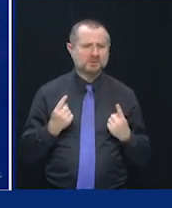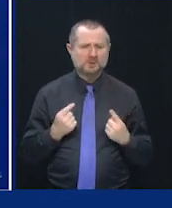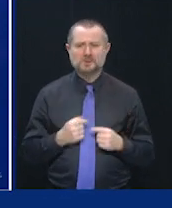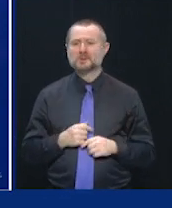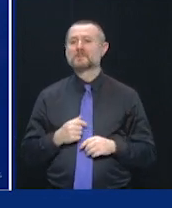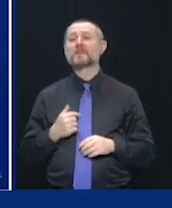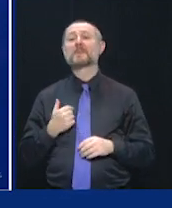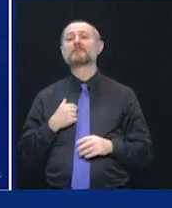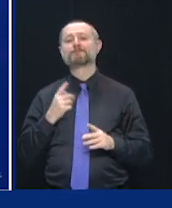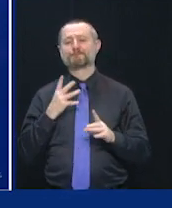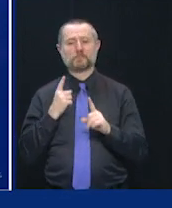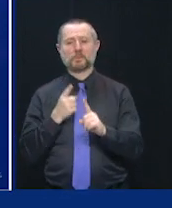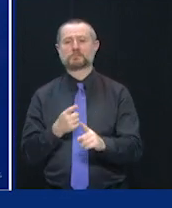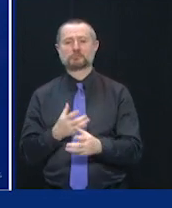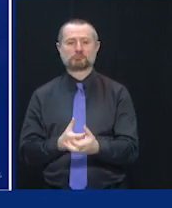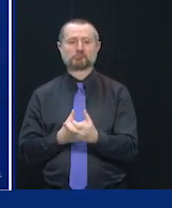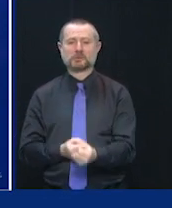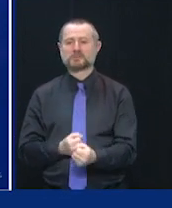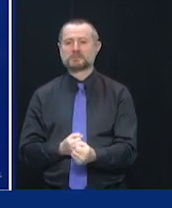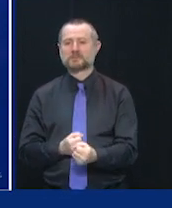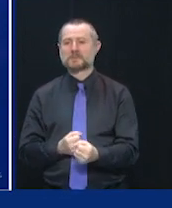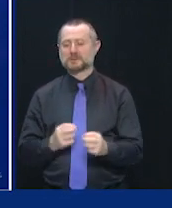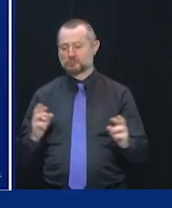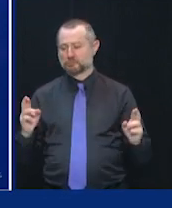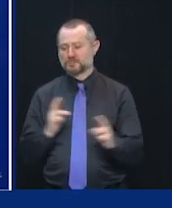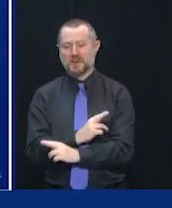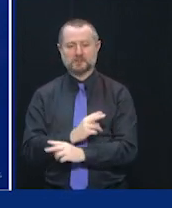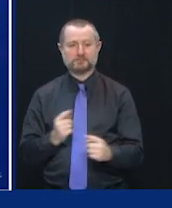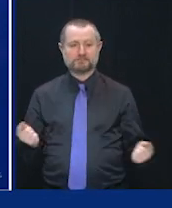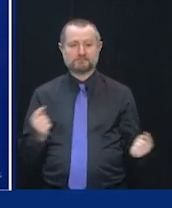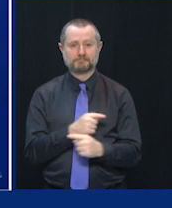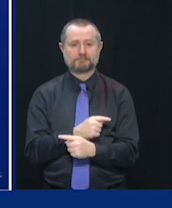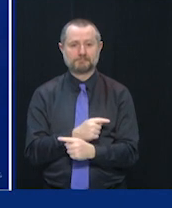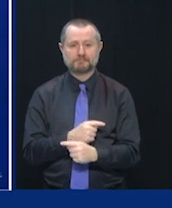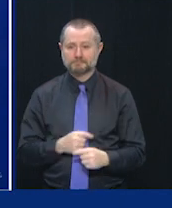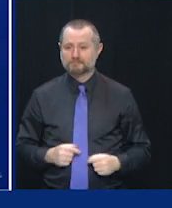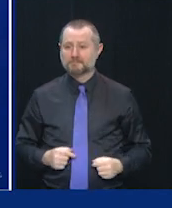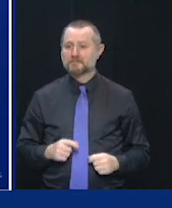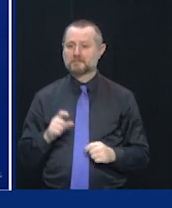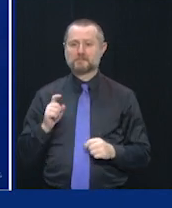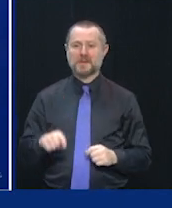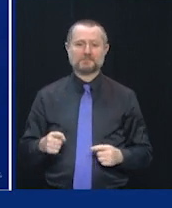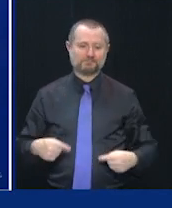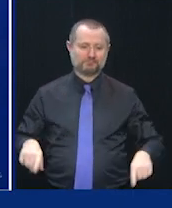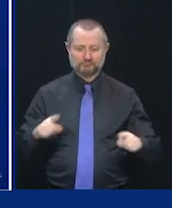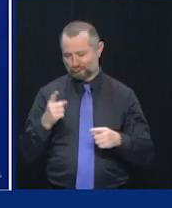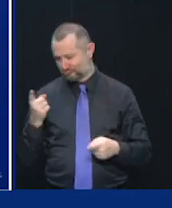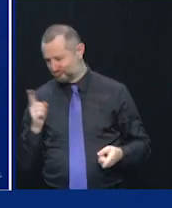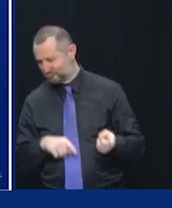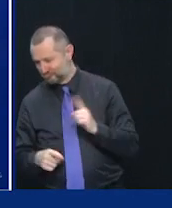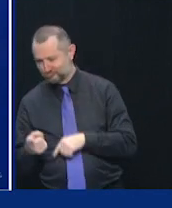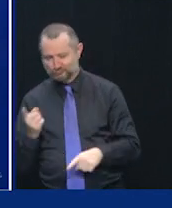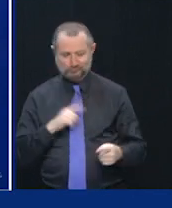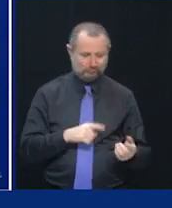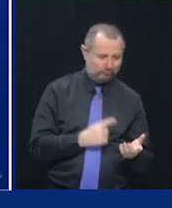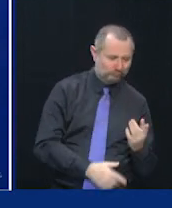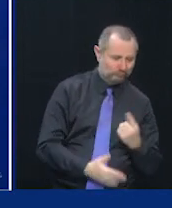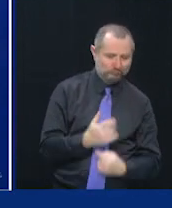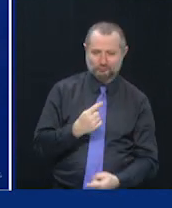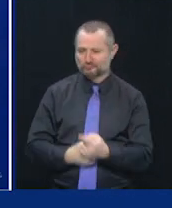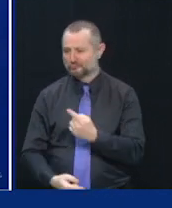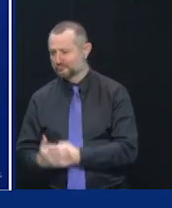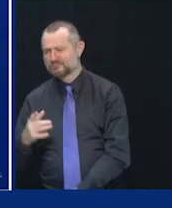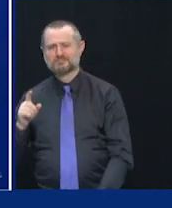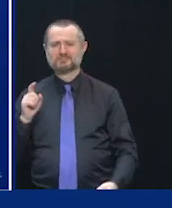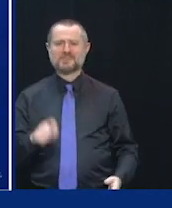respect. And the collaboratives have to be undertaken, and we have to have the conversation, and we